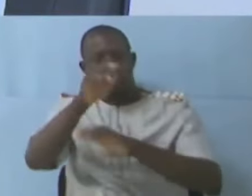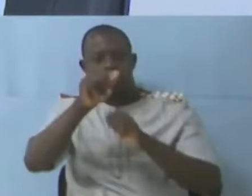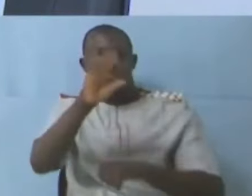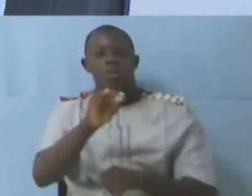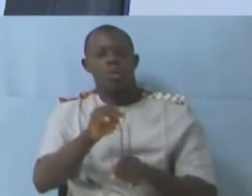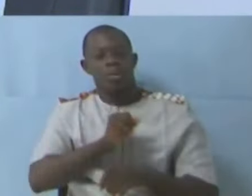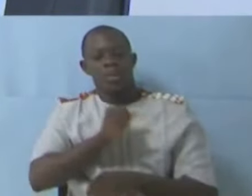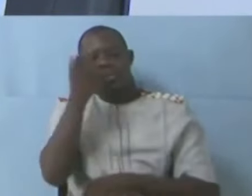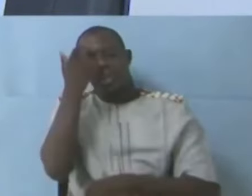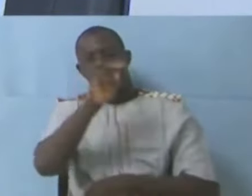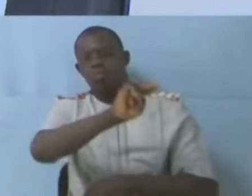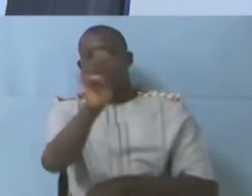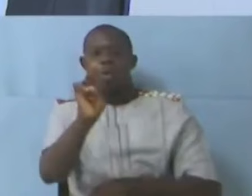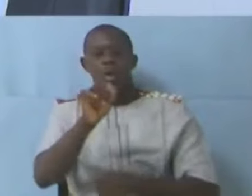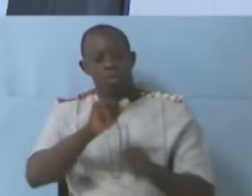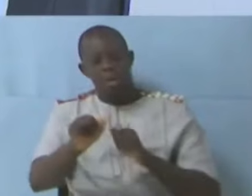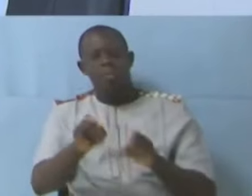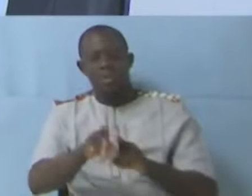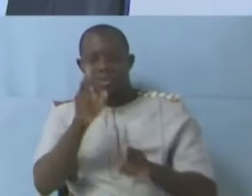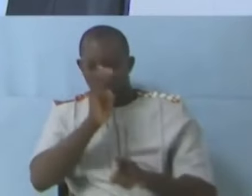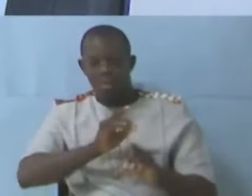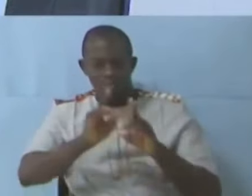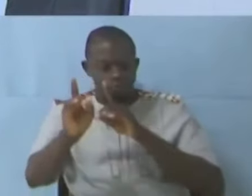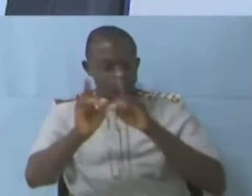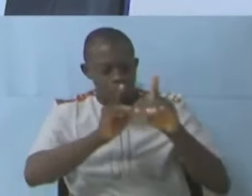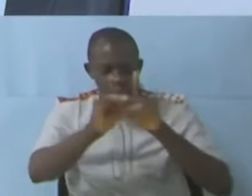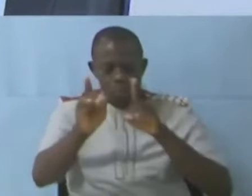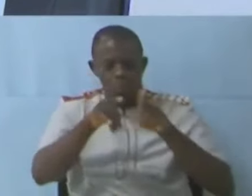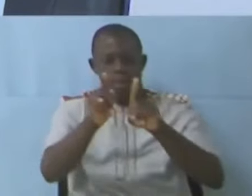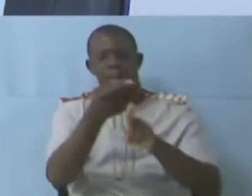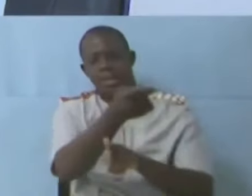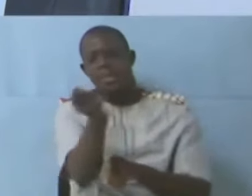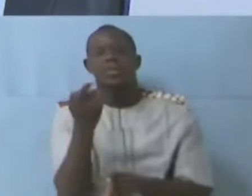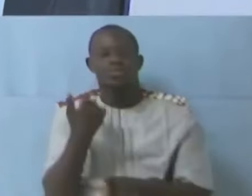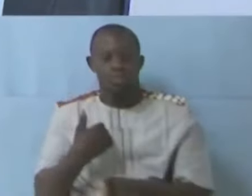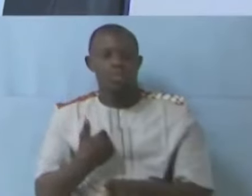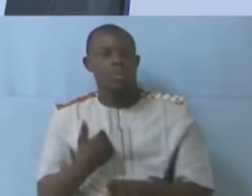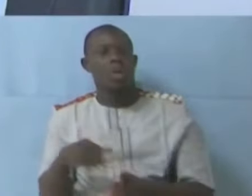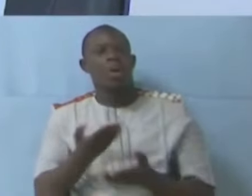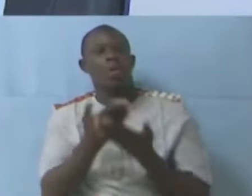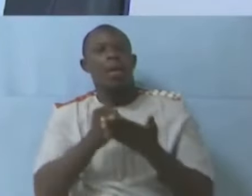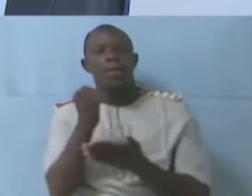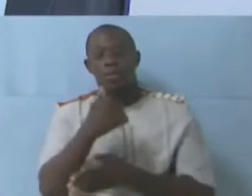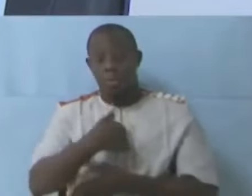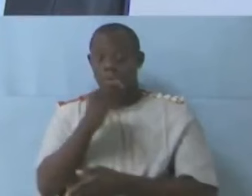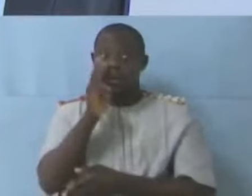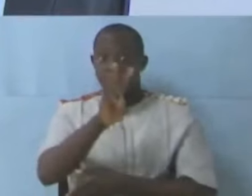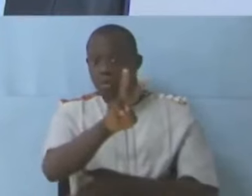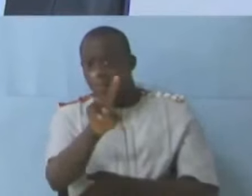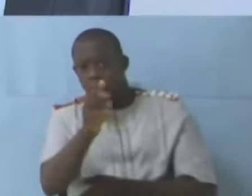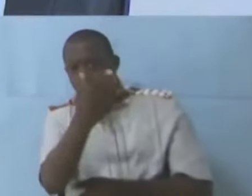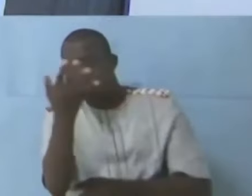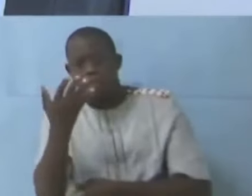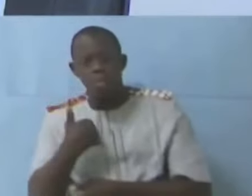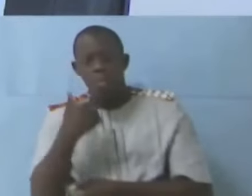no bay rek ma jima waxtana ni because gisna ñi nga xamantene believe that I can convince them so that we complete this thing. I said no,